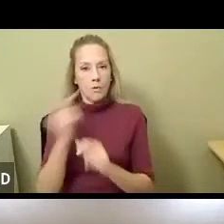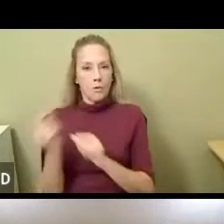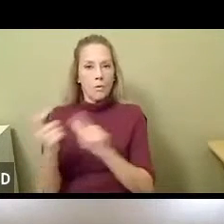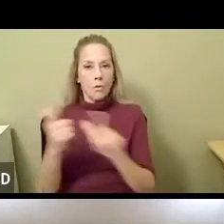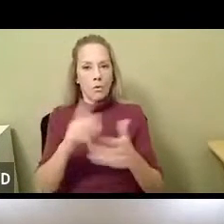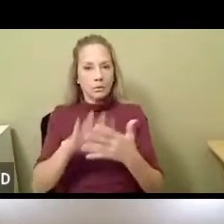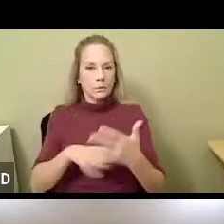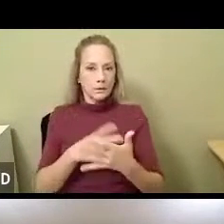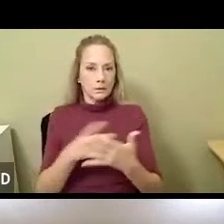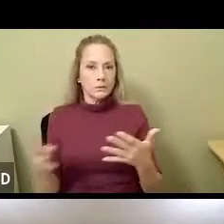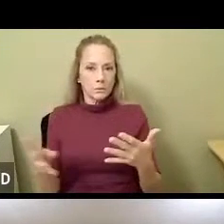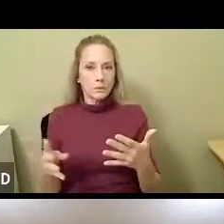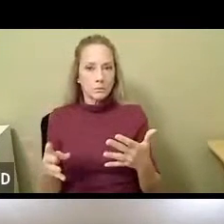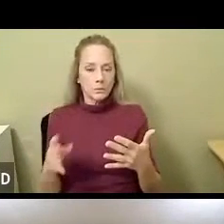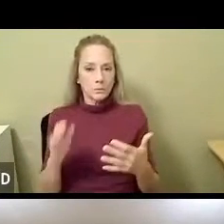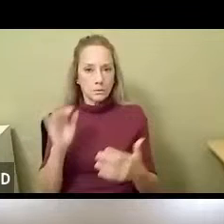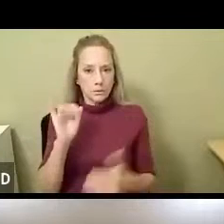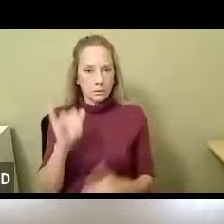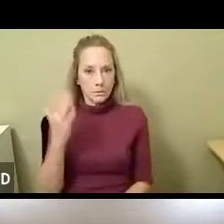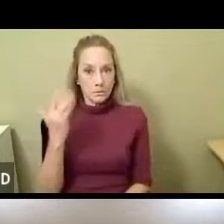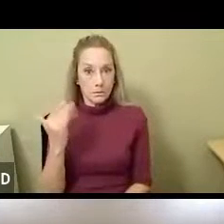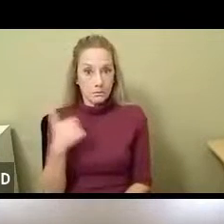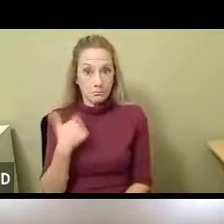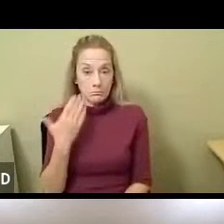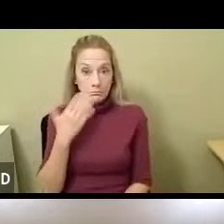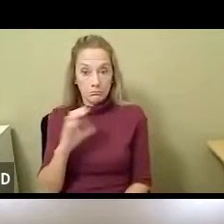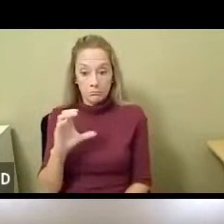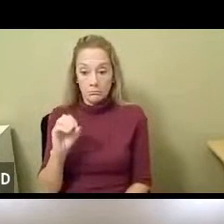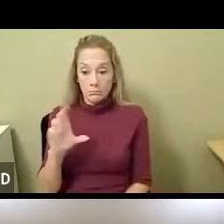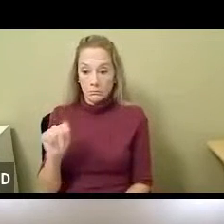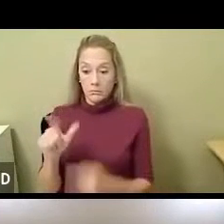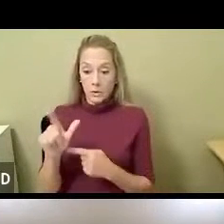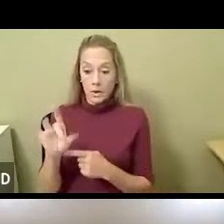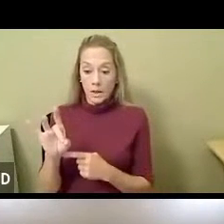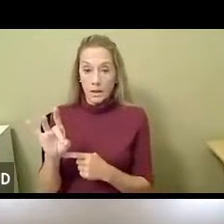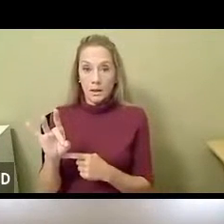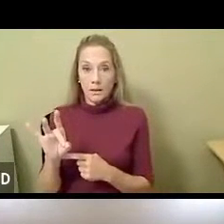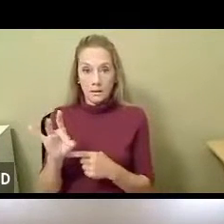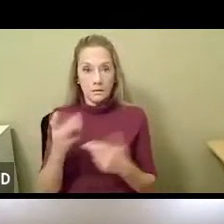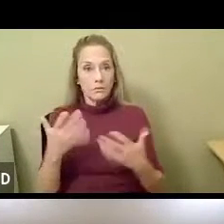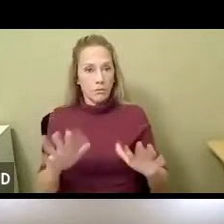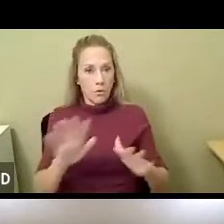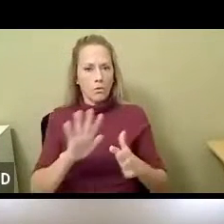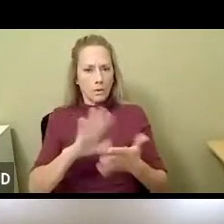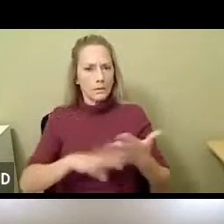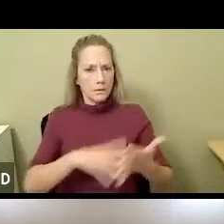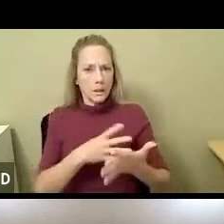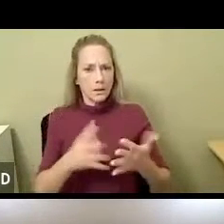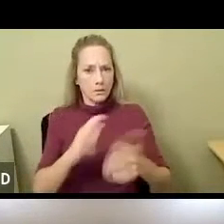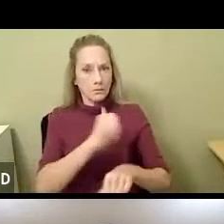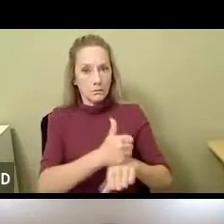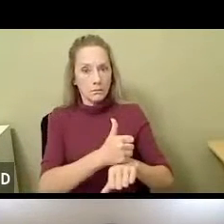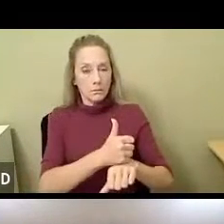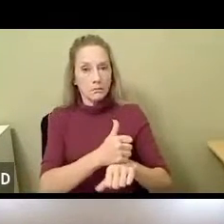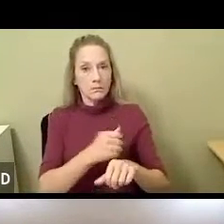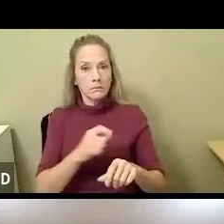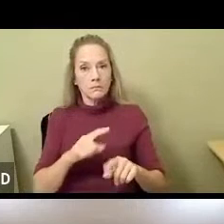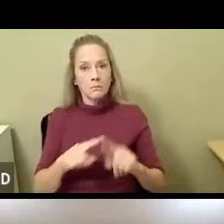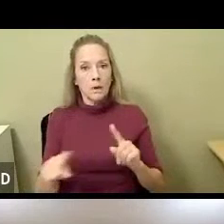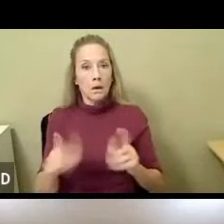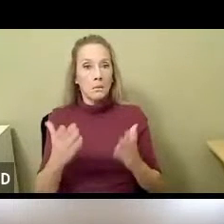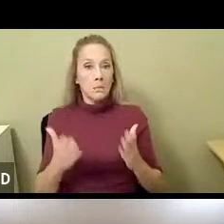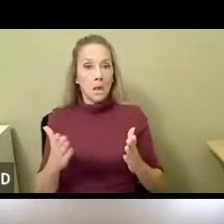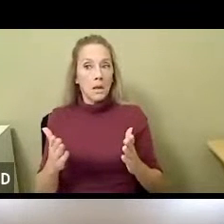whatever reason. And so I don't know if, October 28th is on the books and that's fine. Could we deviate to a Tuesday